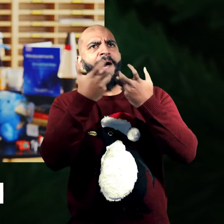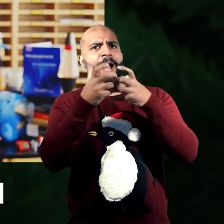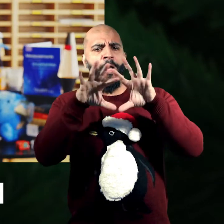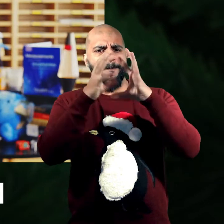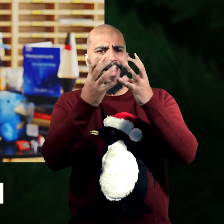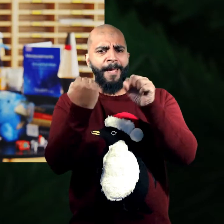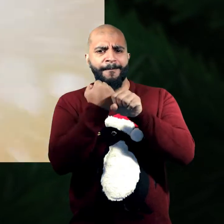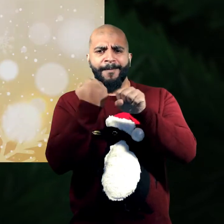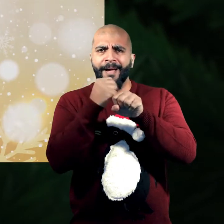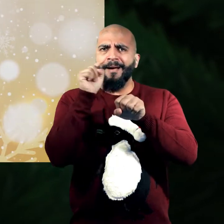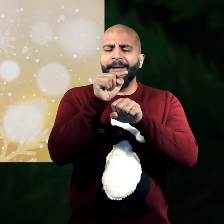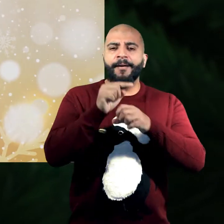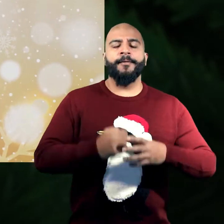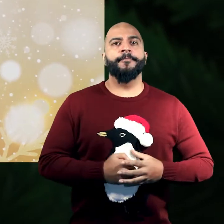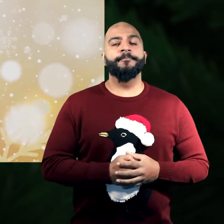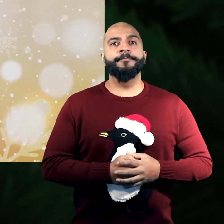are made.